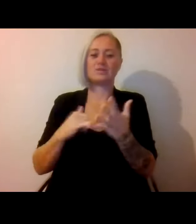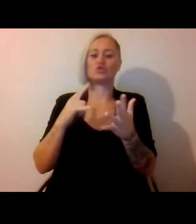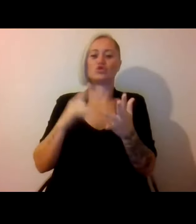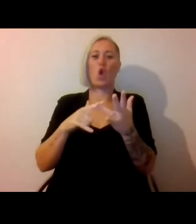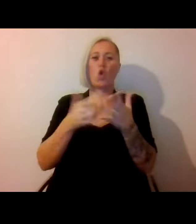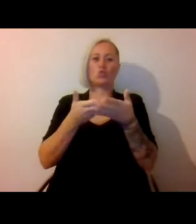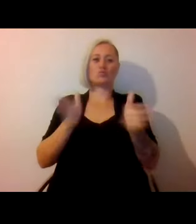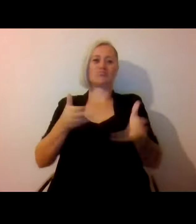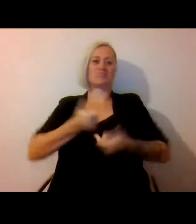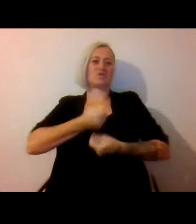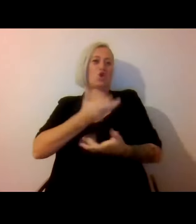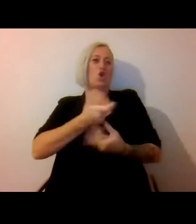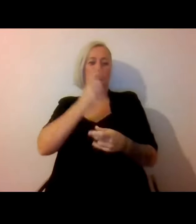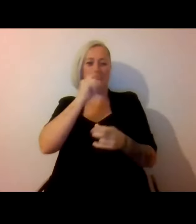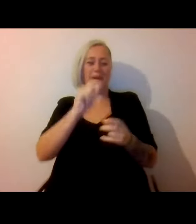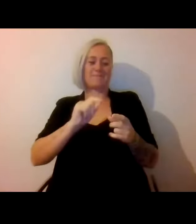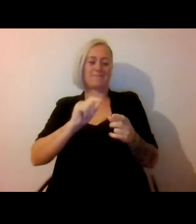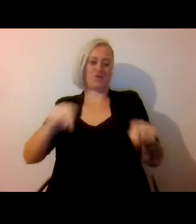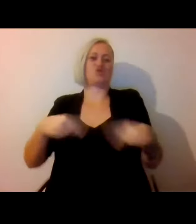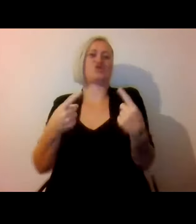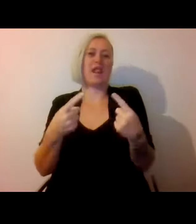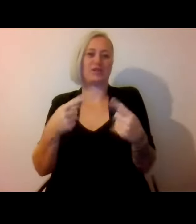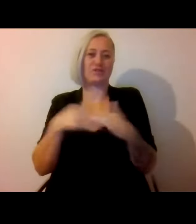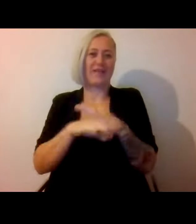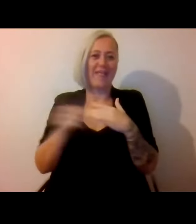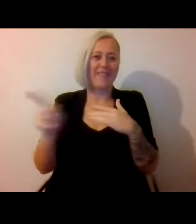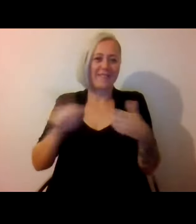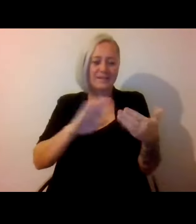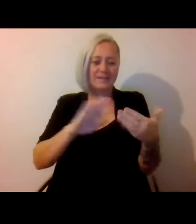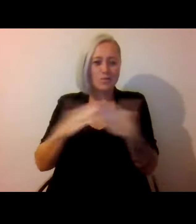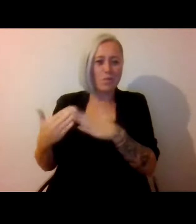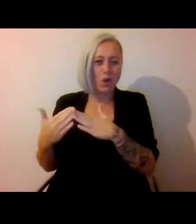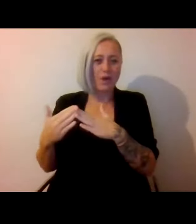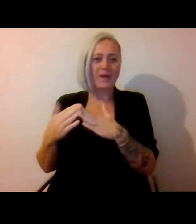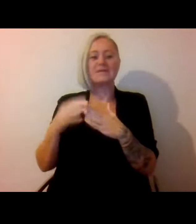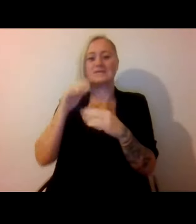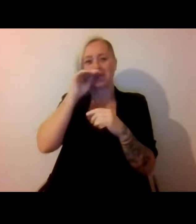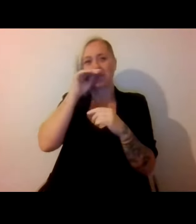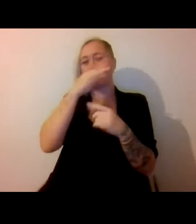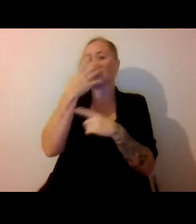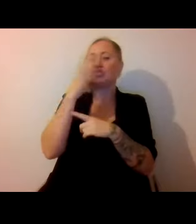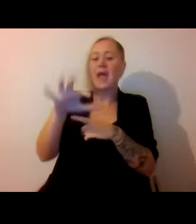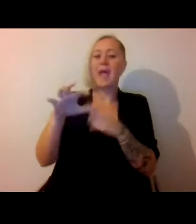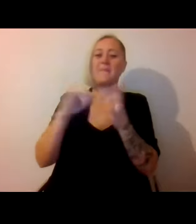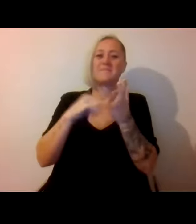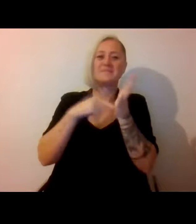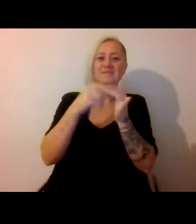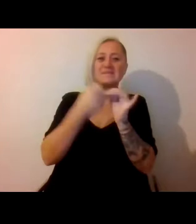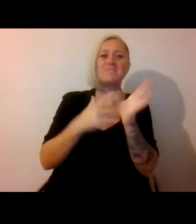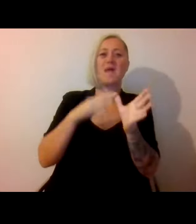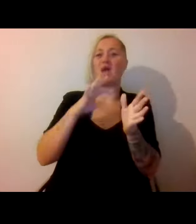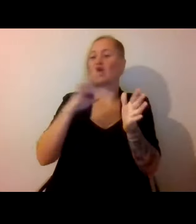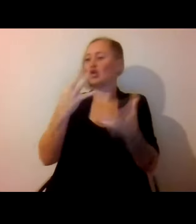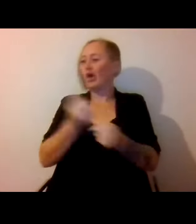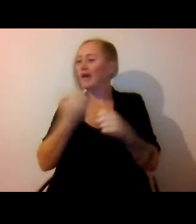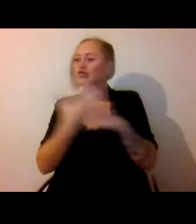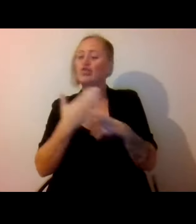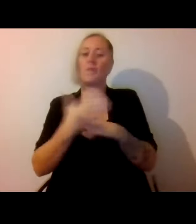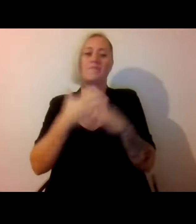can be challenging in these communities. And many worry about shame, stigma, not getting jobs, losing